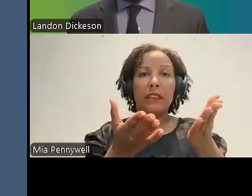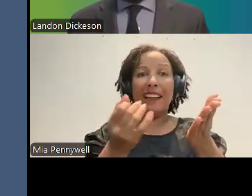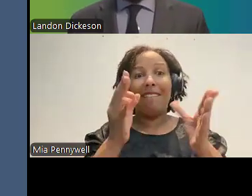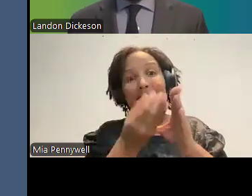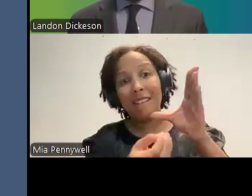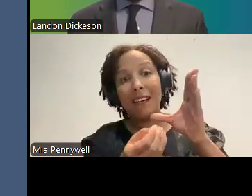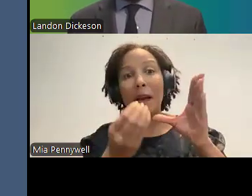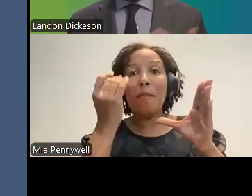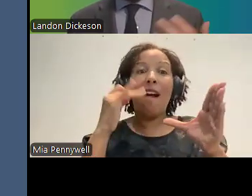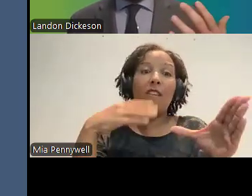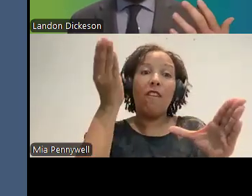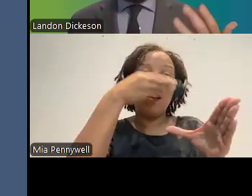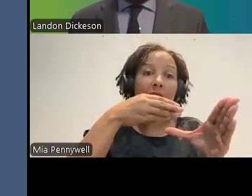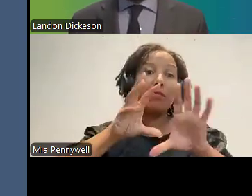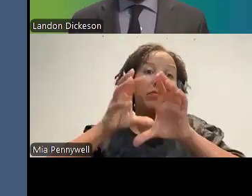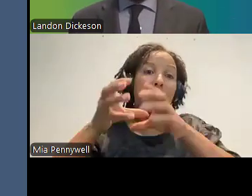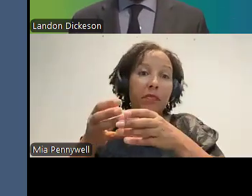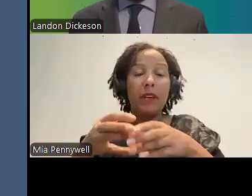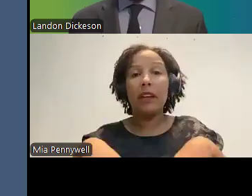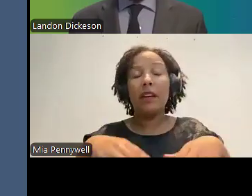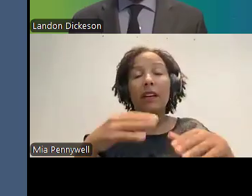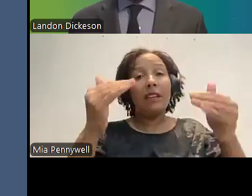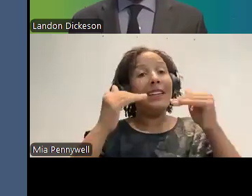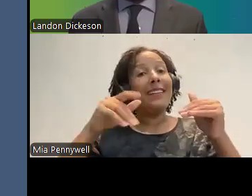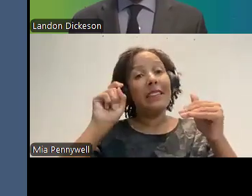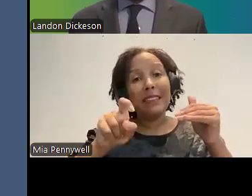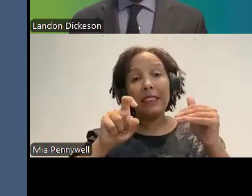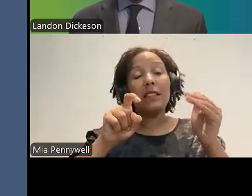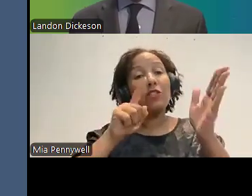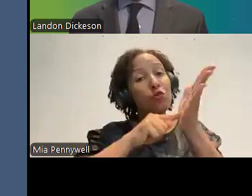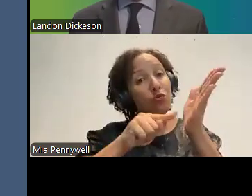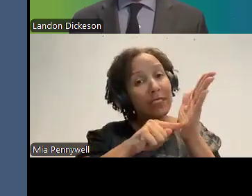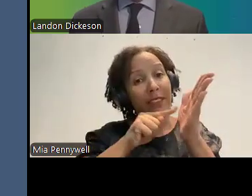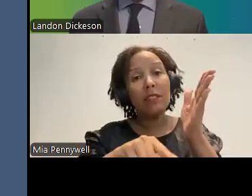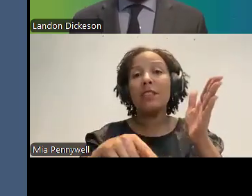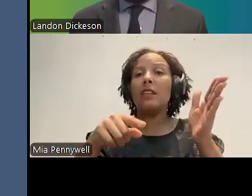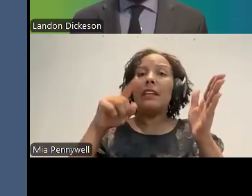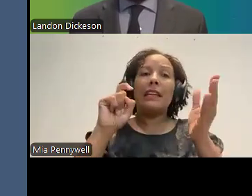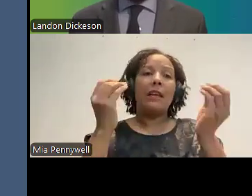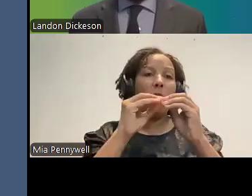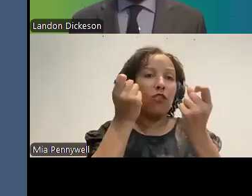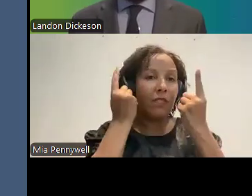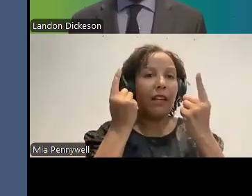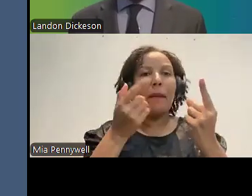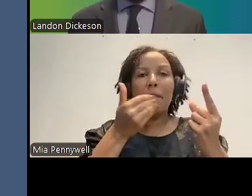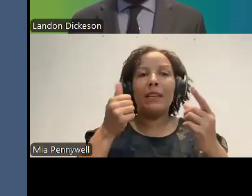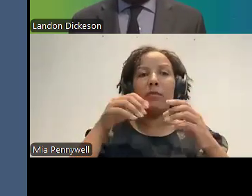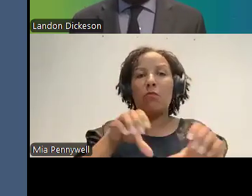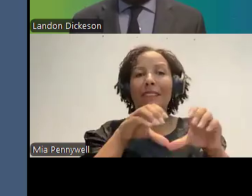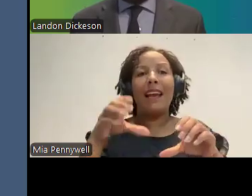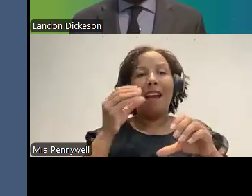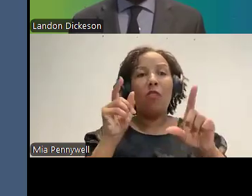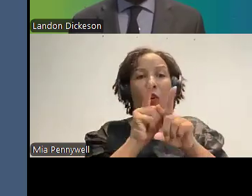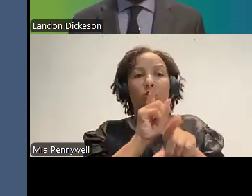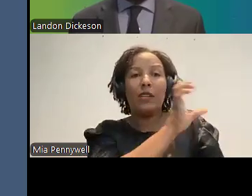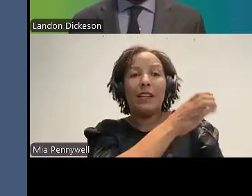more research, the need for establishing best practices in this space, and for more clinicians having an in-depth understanding